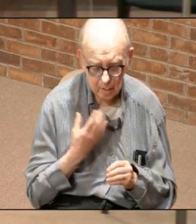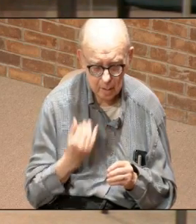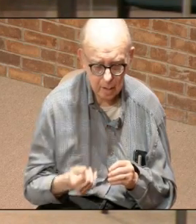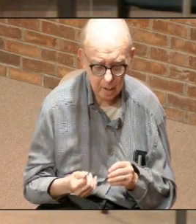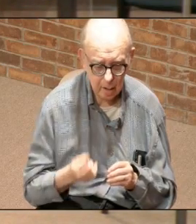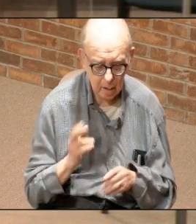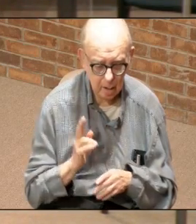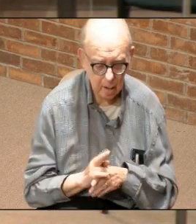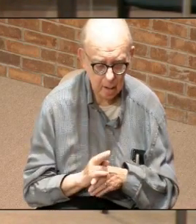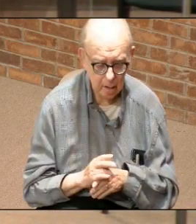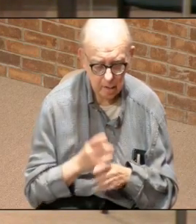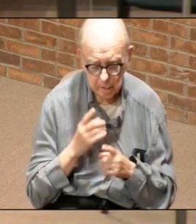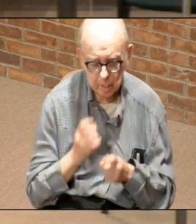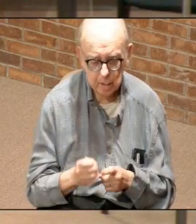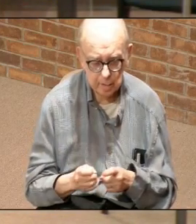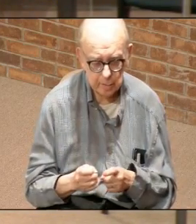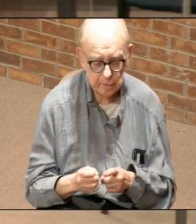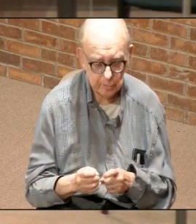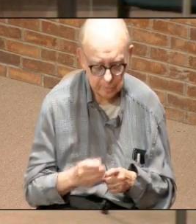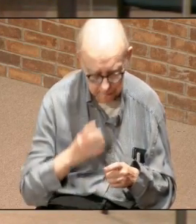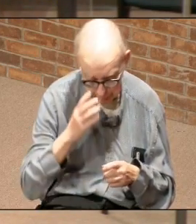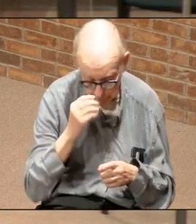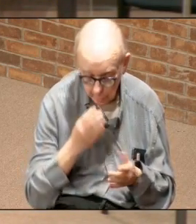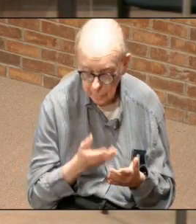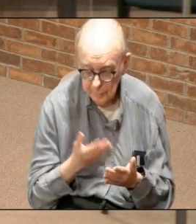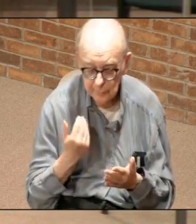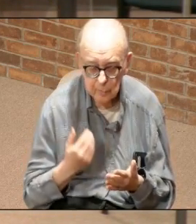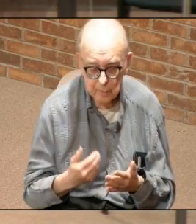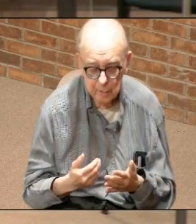Because I used to be interested in boys.